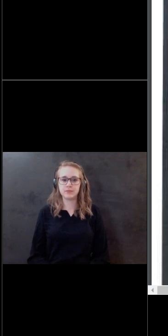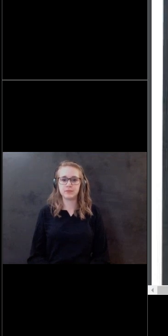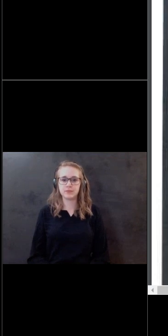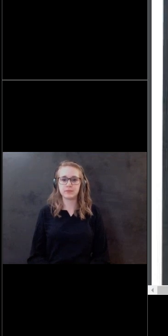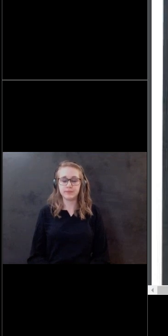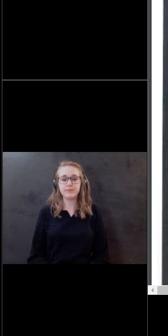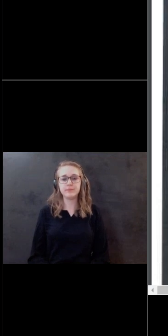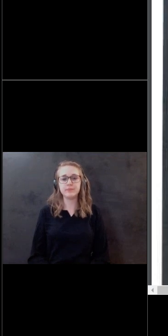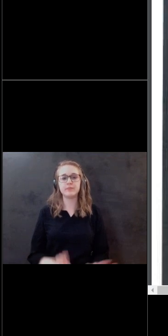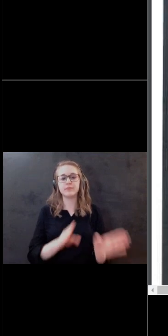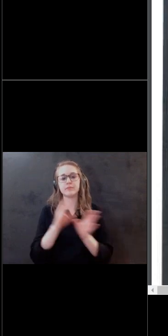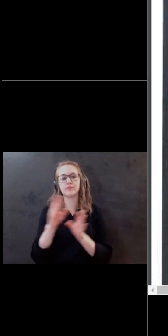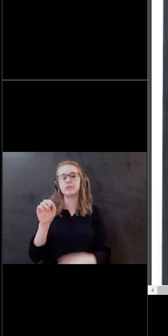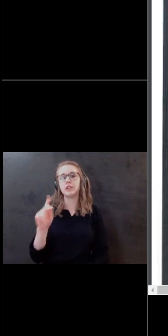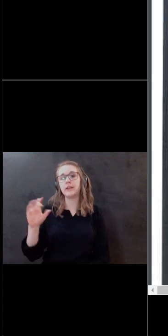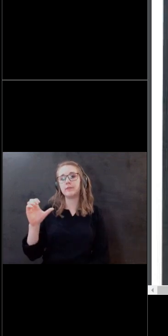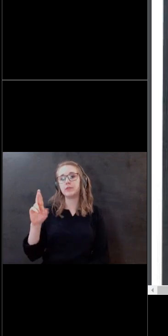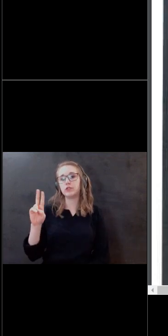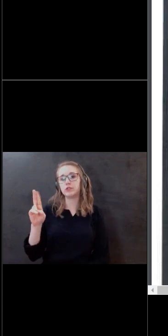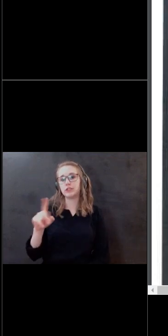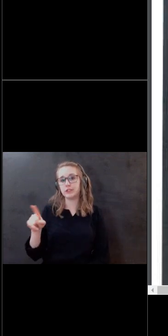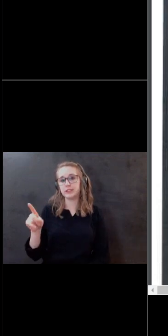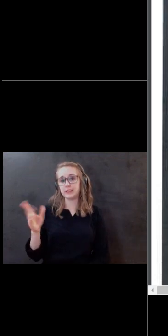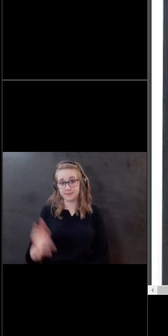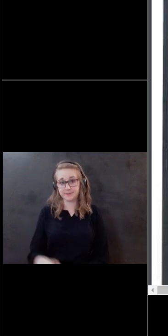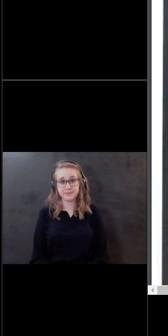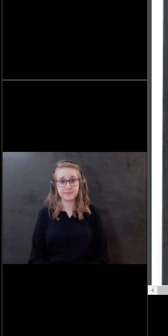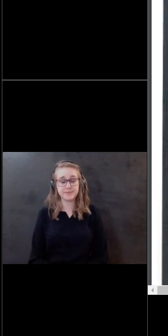All right, Board Member Cruz.